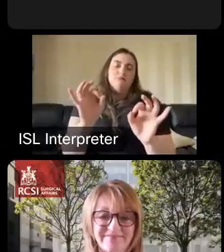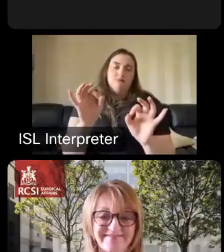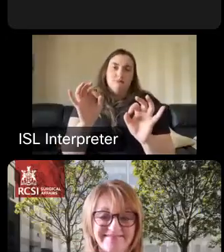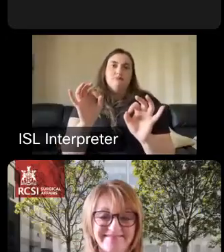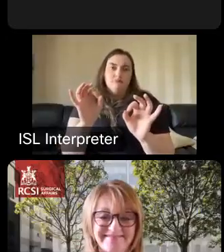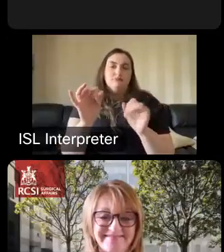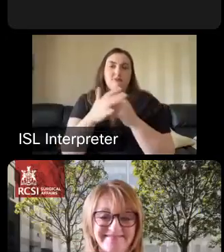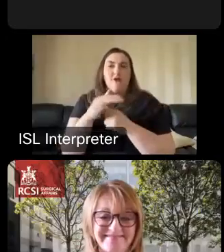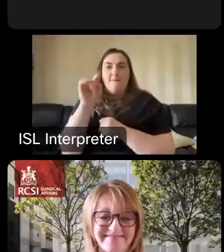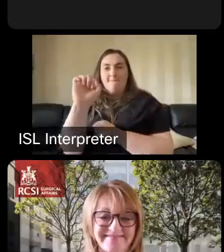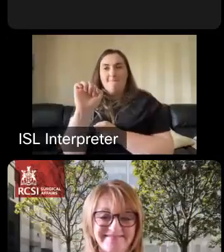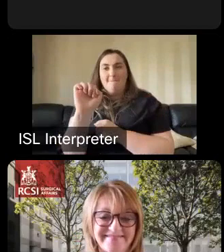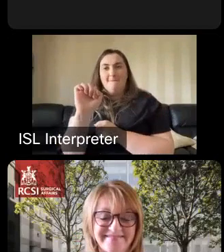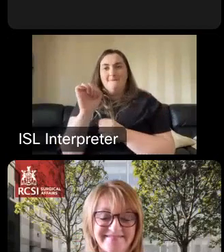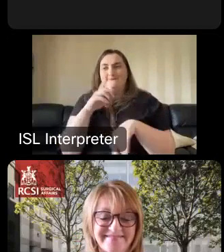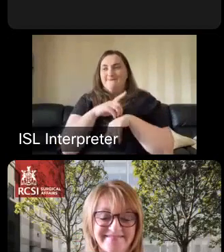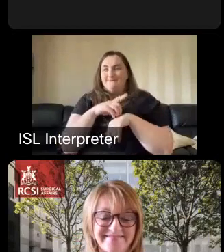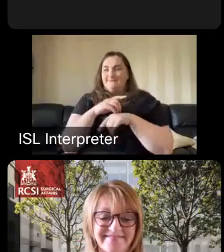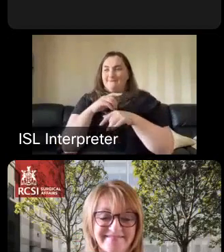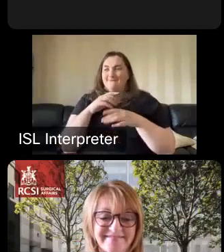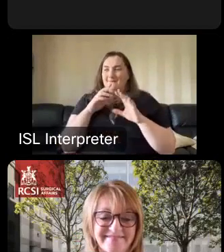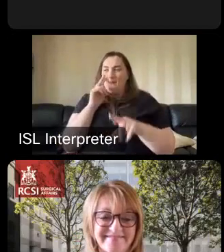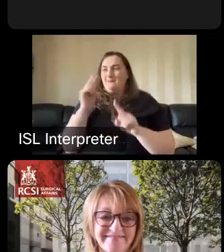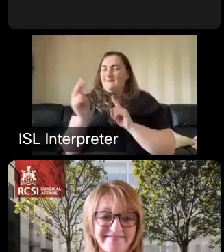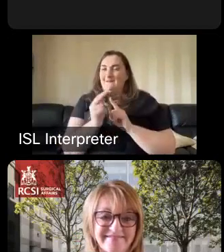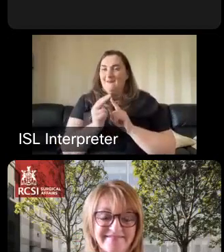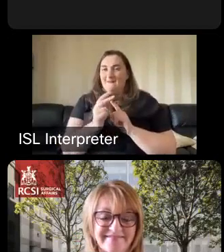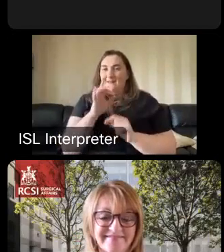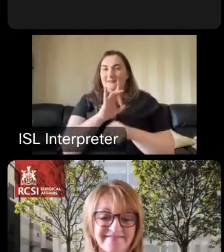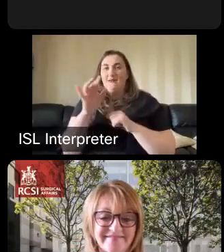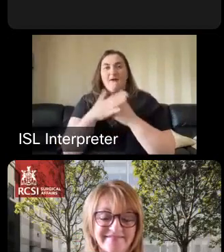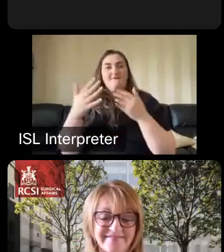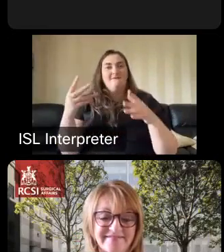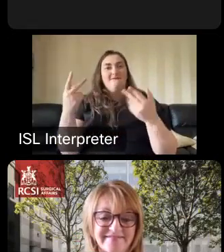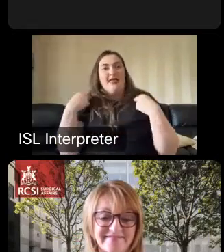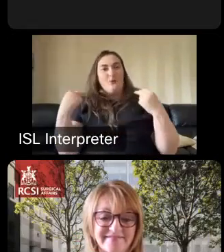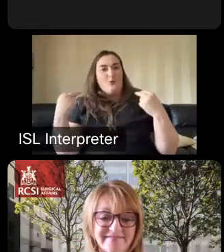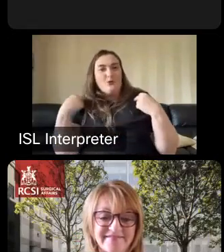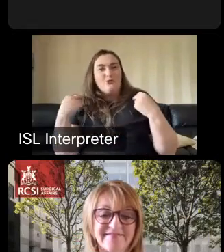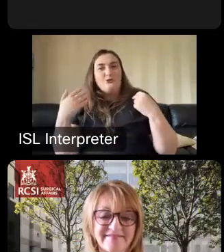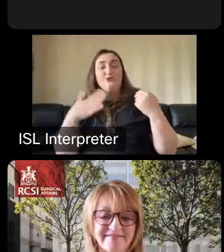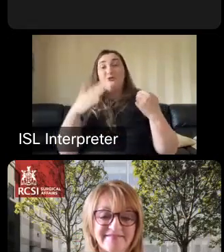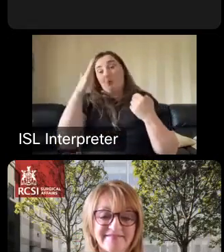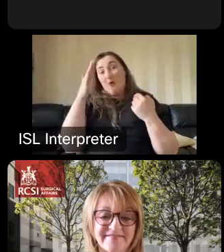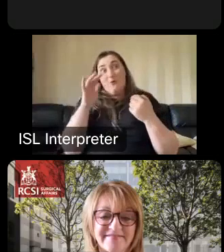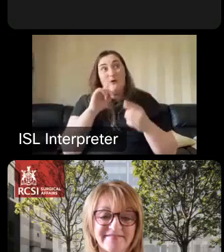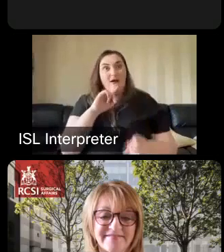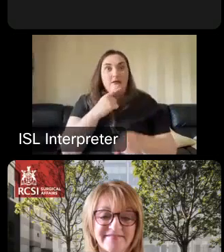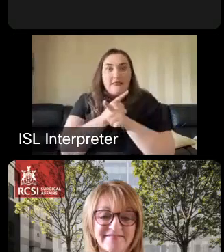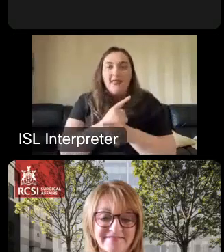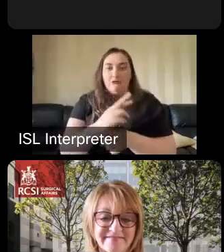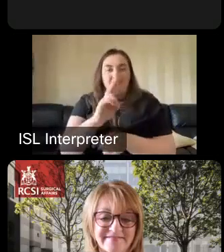a clinician's perspective to hear the kind of language that, just knowing that it exists